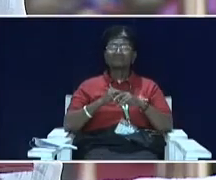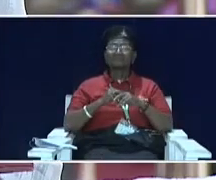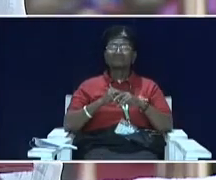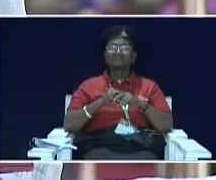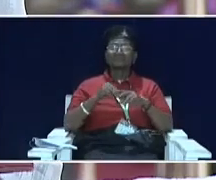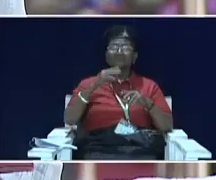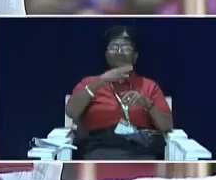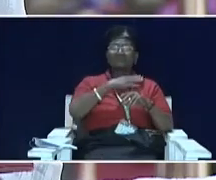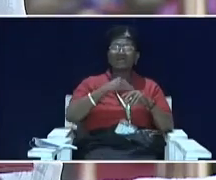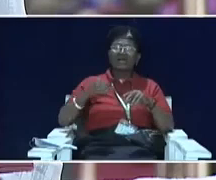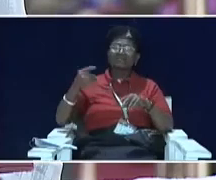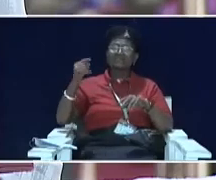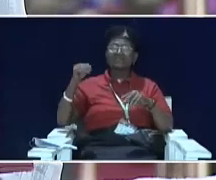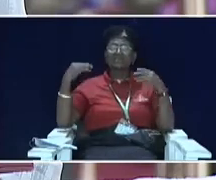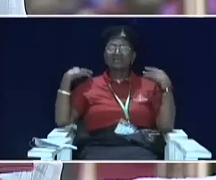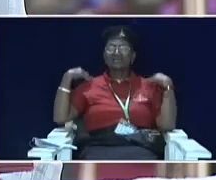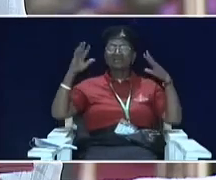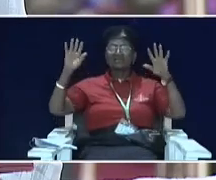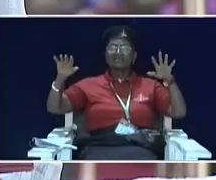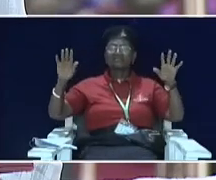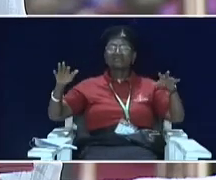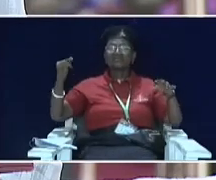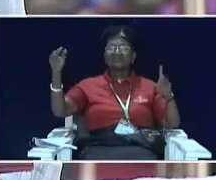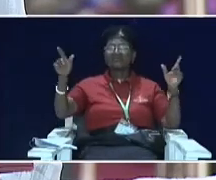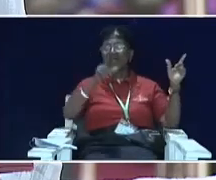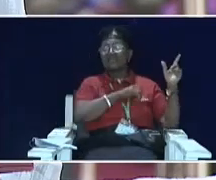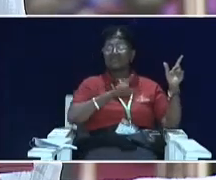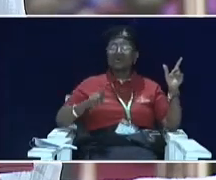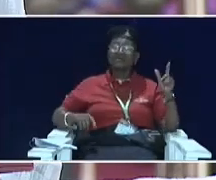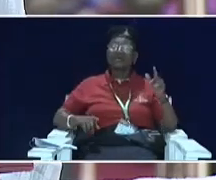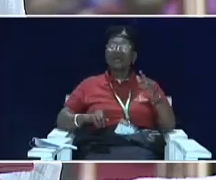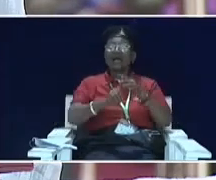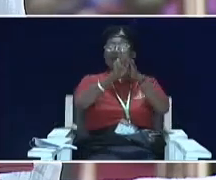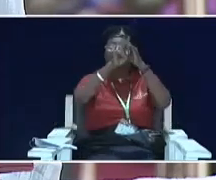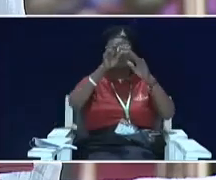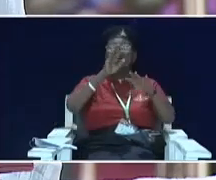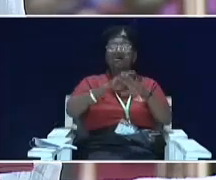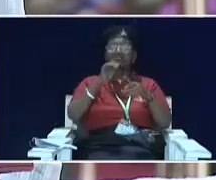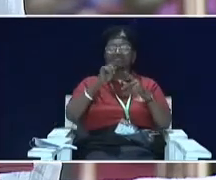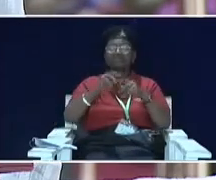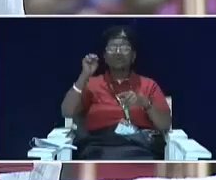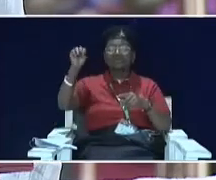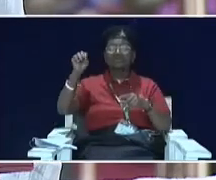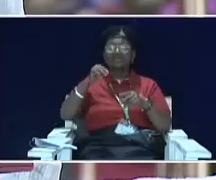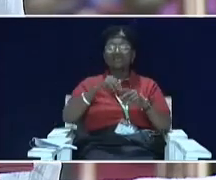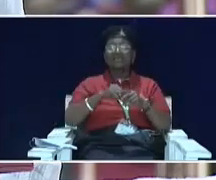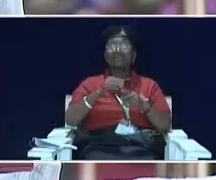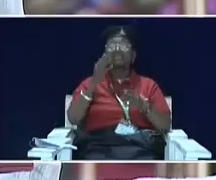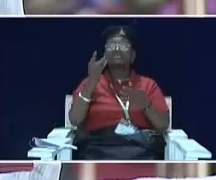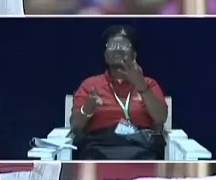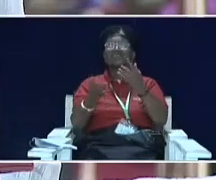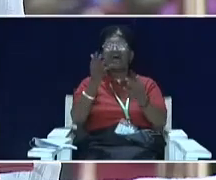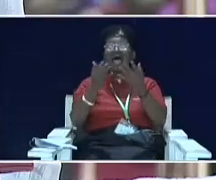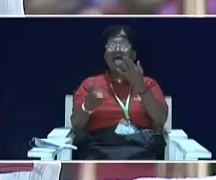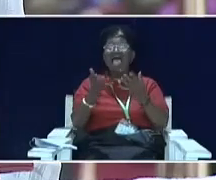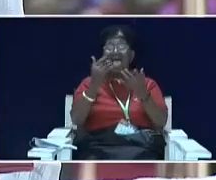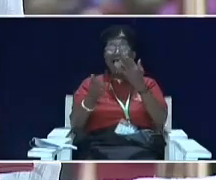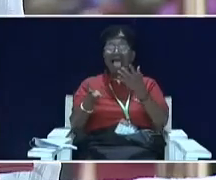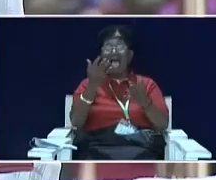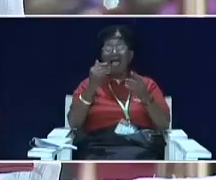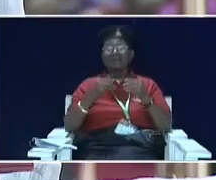And the angel of the Lord appeared unto him in a flame of fire.